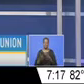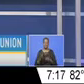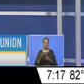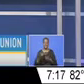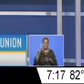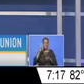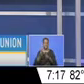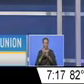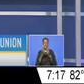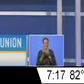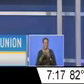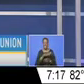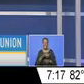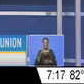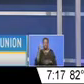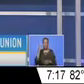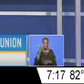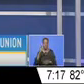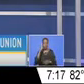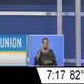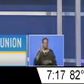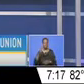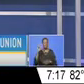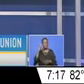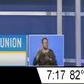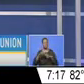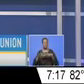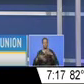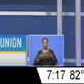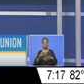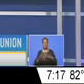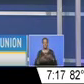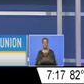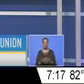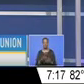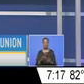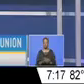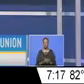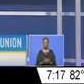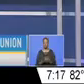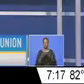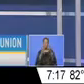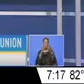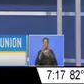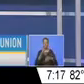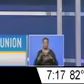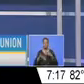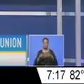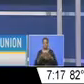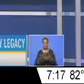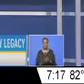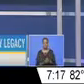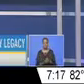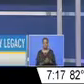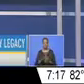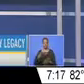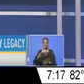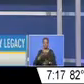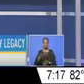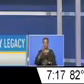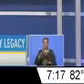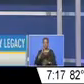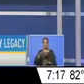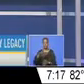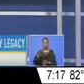he says, intends to fully adhere to that process. The Chipman family, along with 30 senior members of the Centerville constituency,